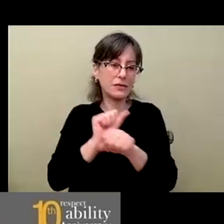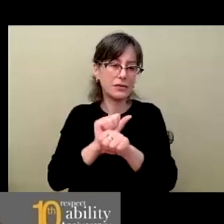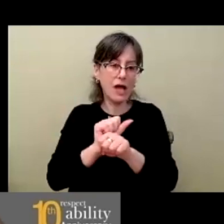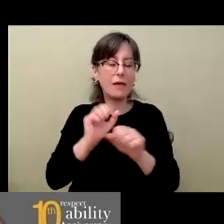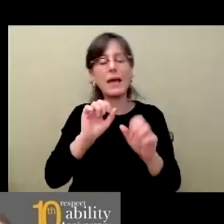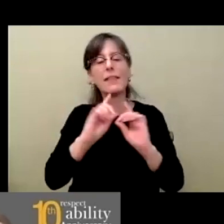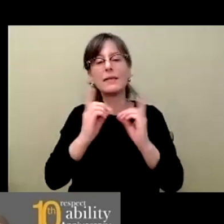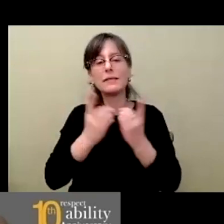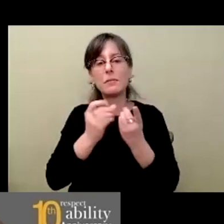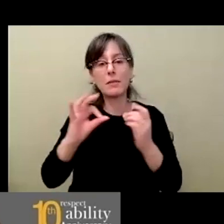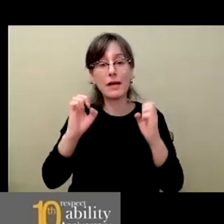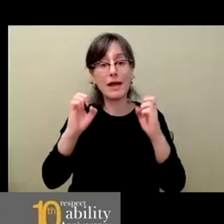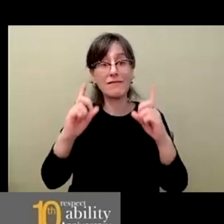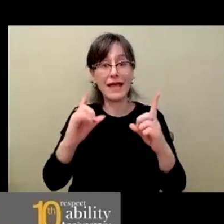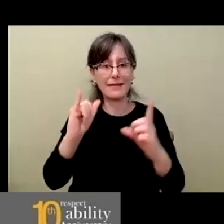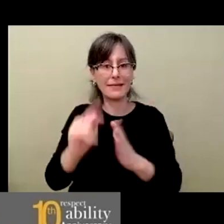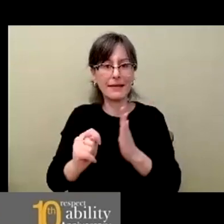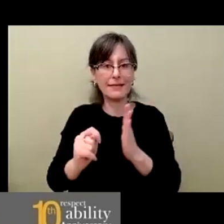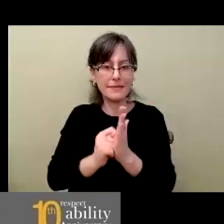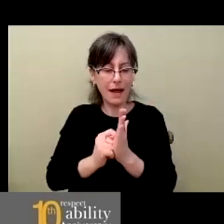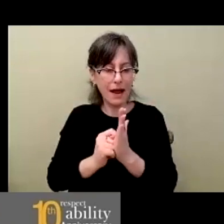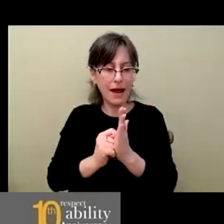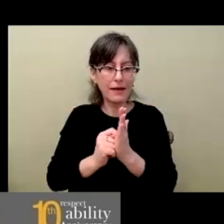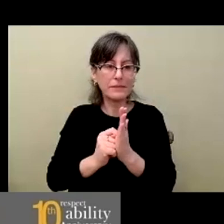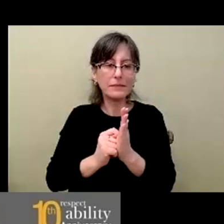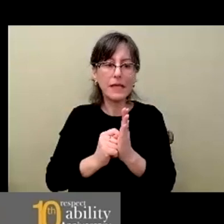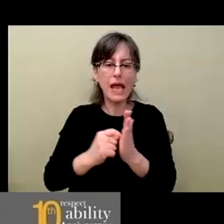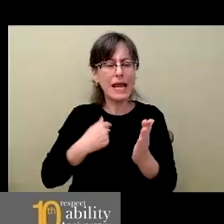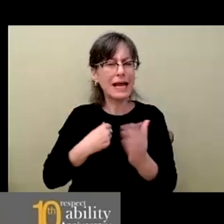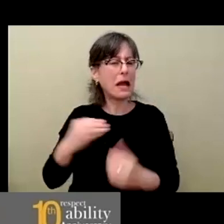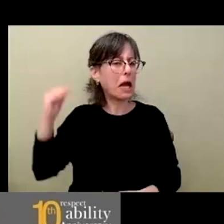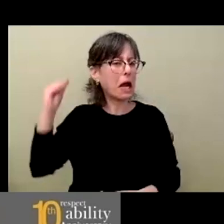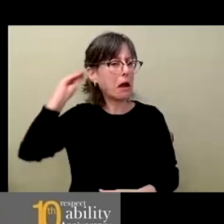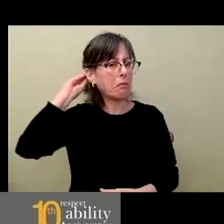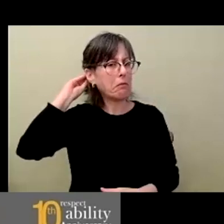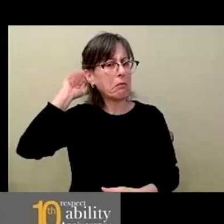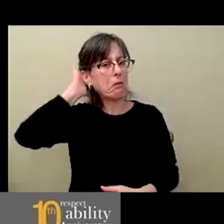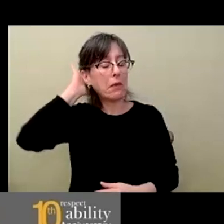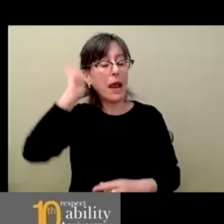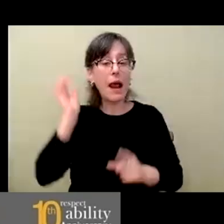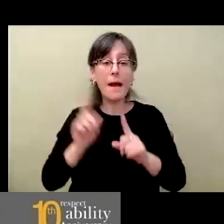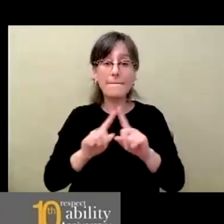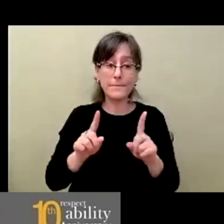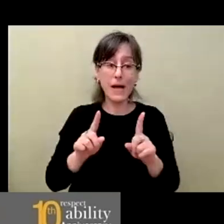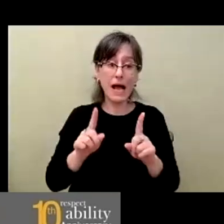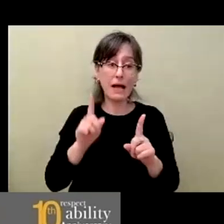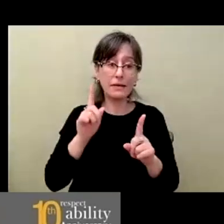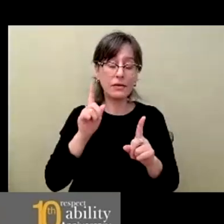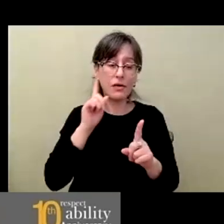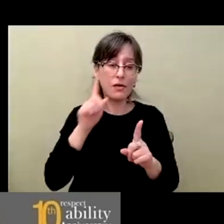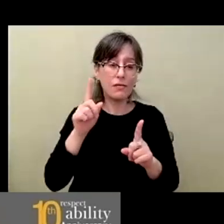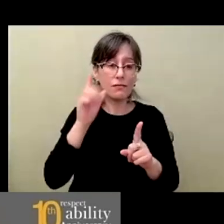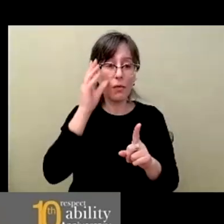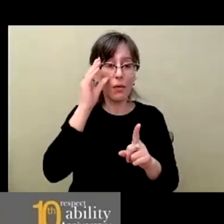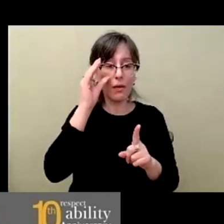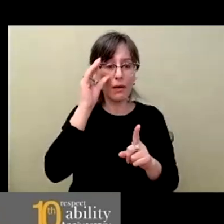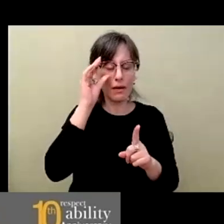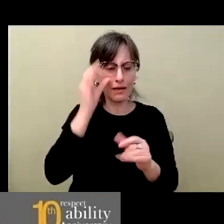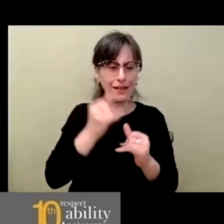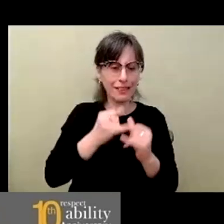she was at the time. And I kind of had that in my back pocket. But then to raise my last